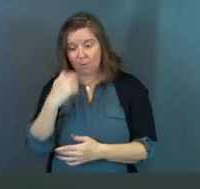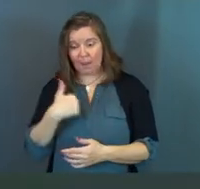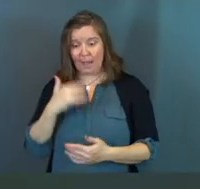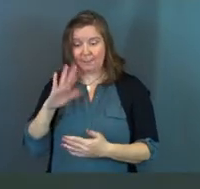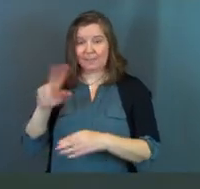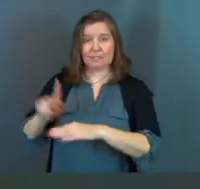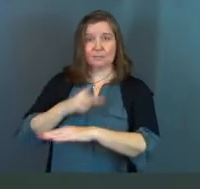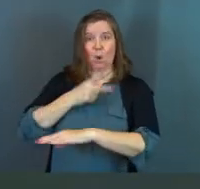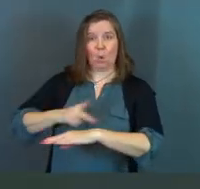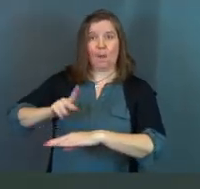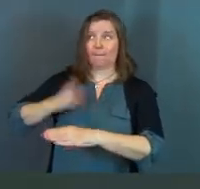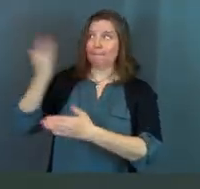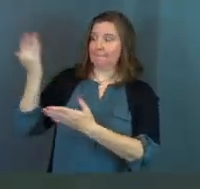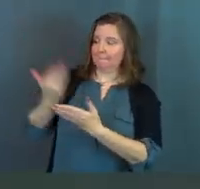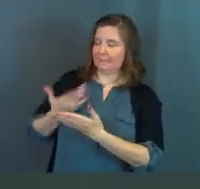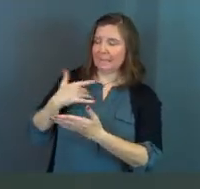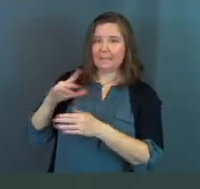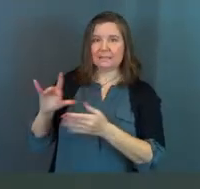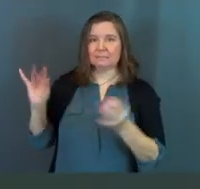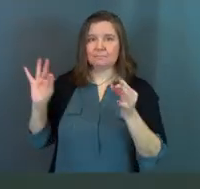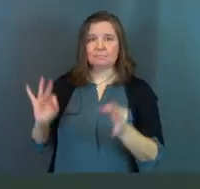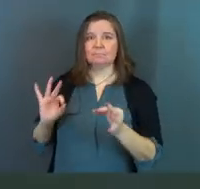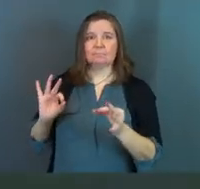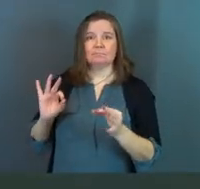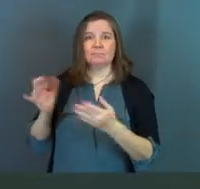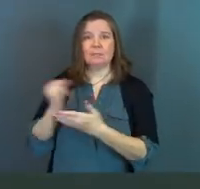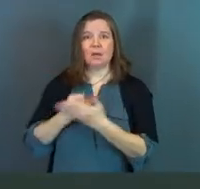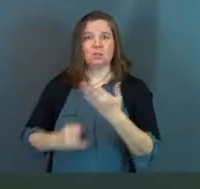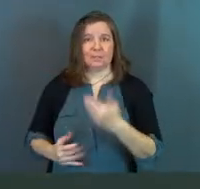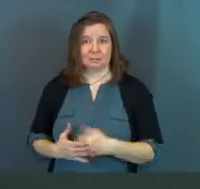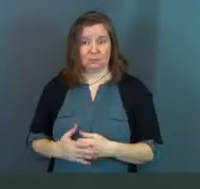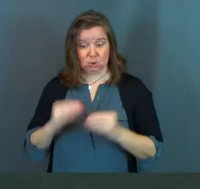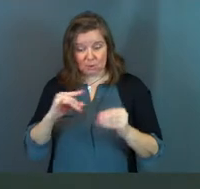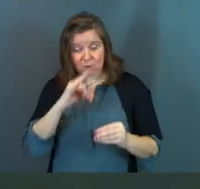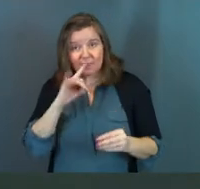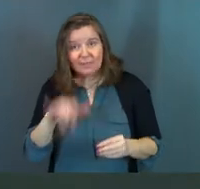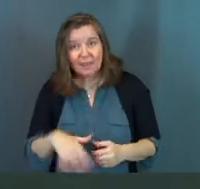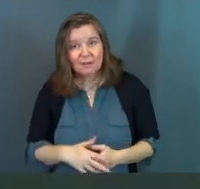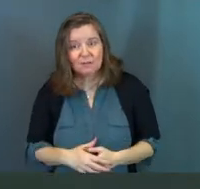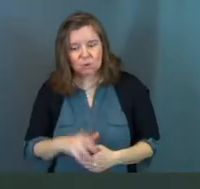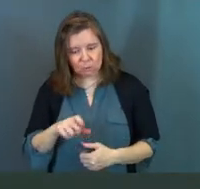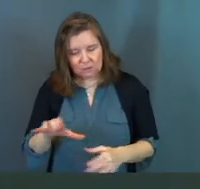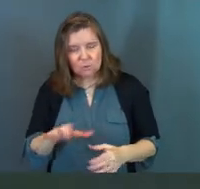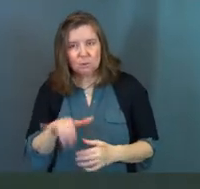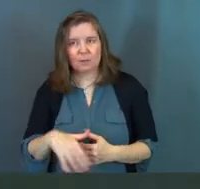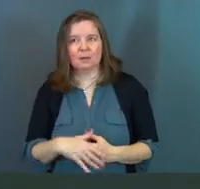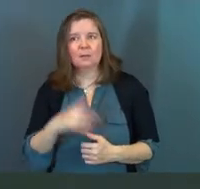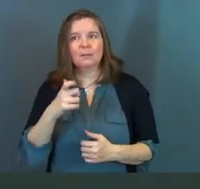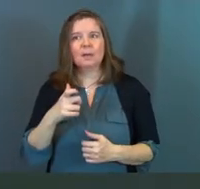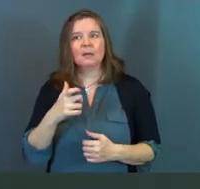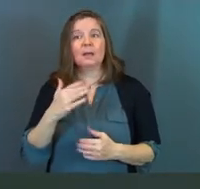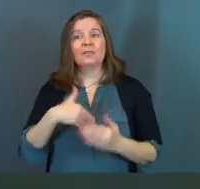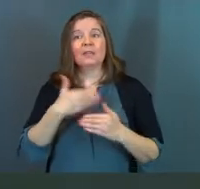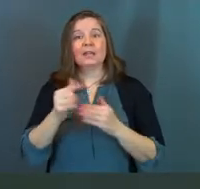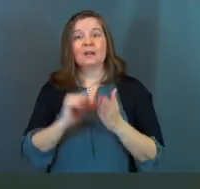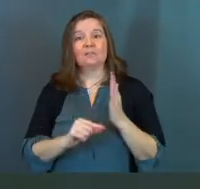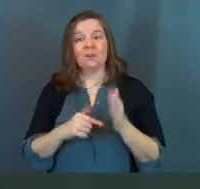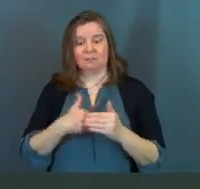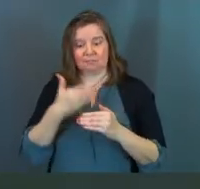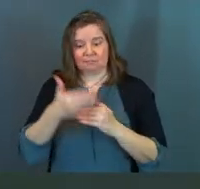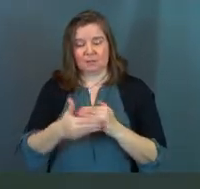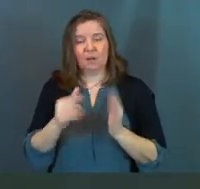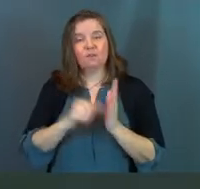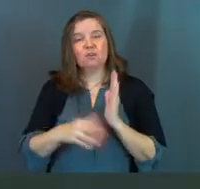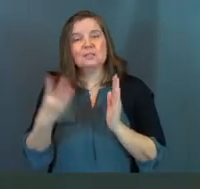his poema, his poem, his masterpiece. Do you teach your kids that? You need to, because the next verse follows